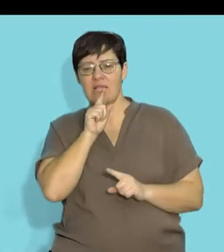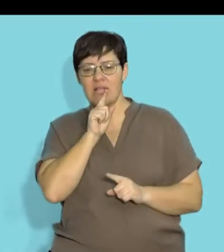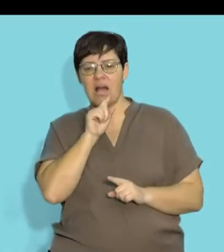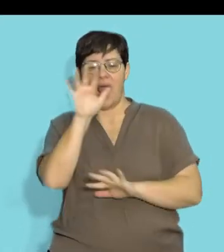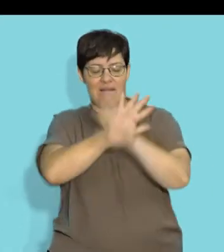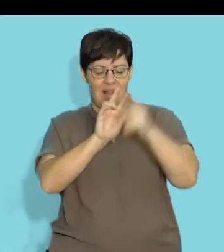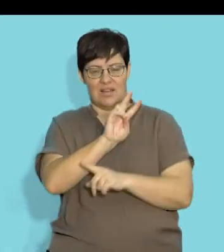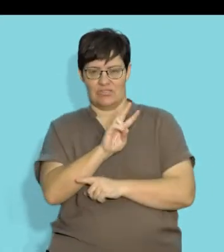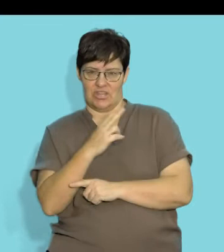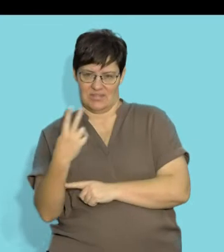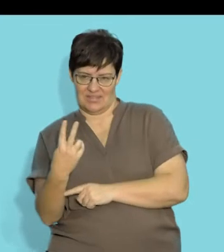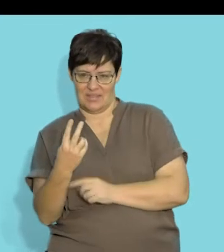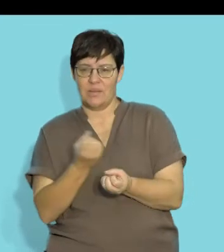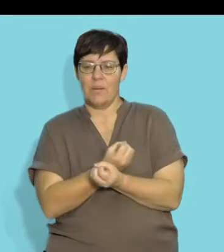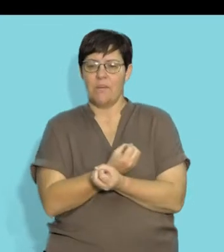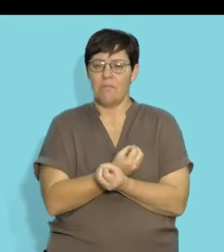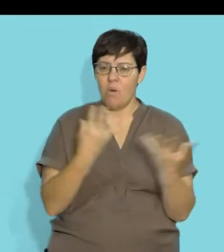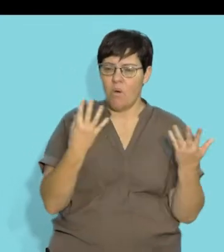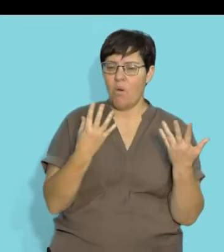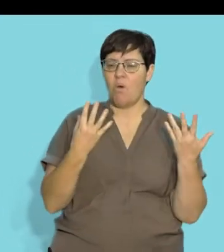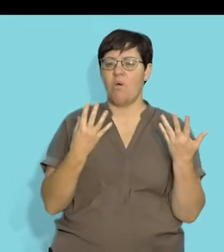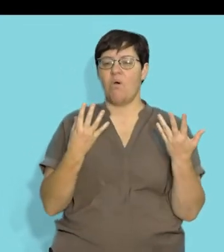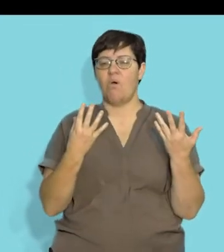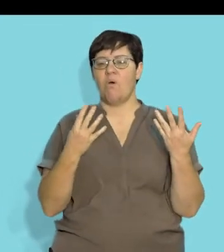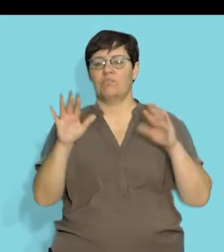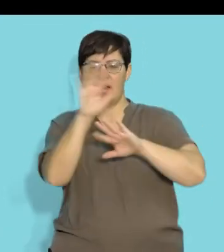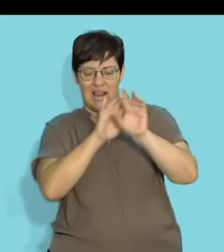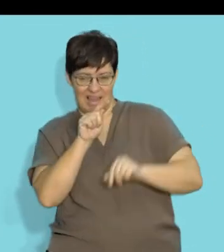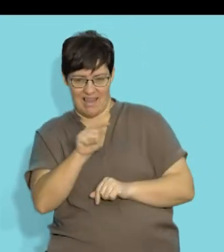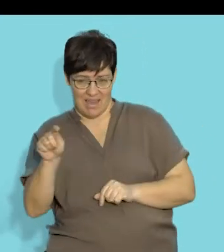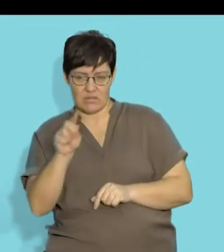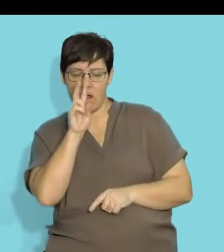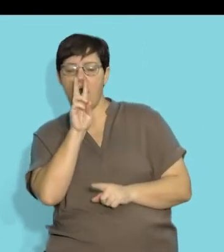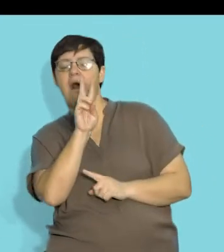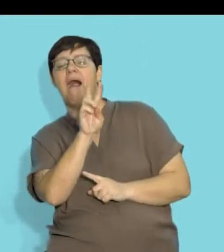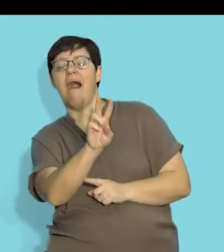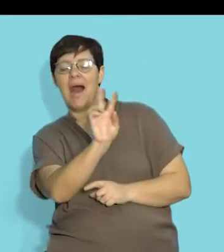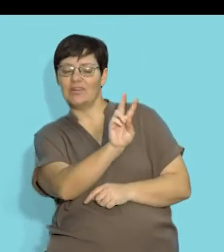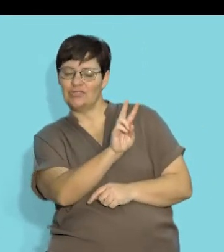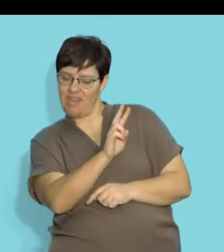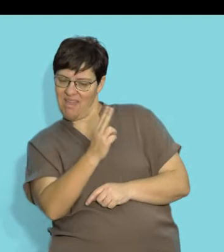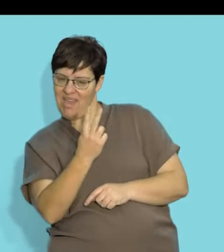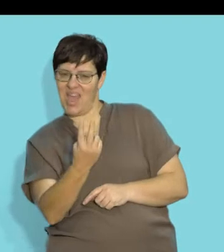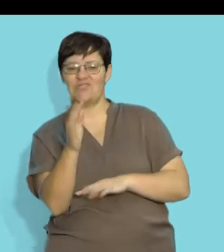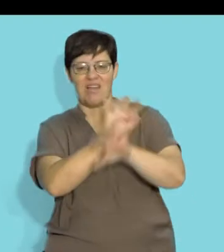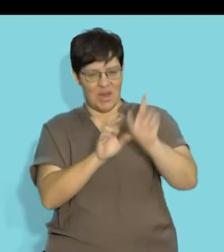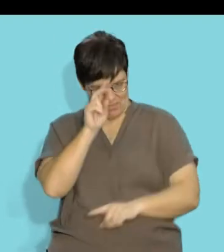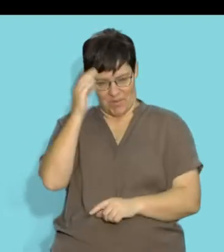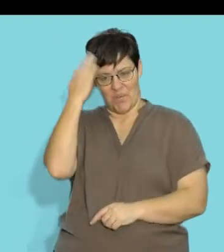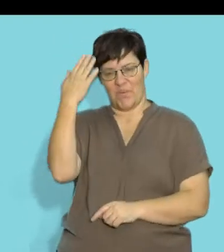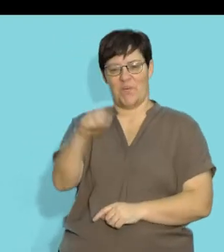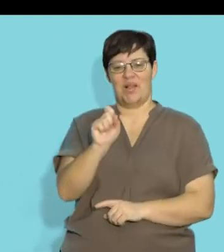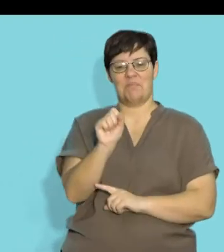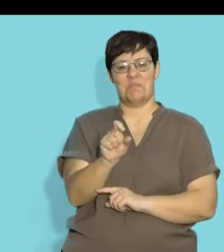actually color change is more qualitative. So the color change, which is something that can be observed, is what is